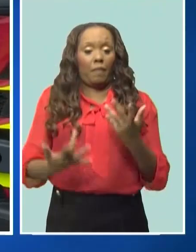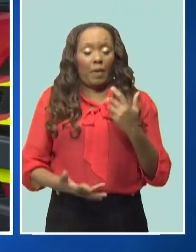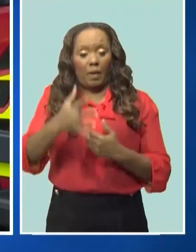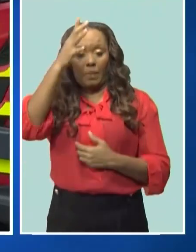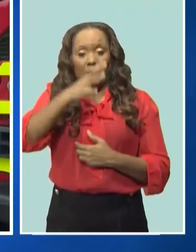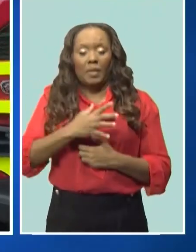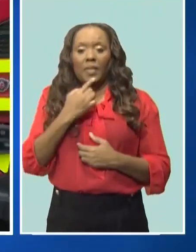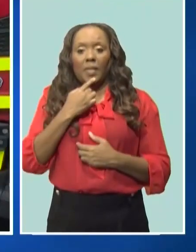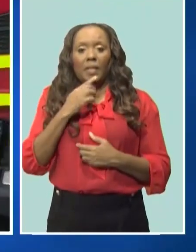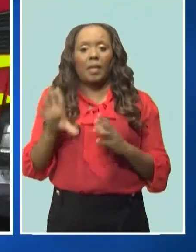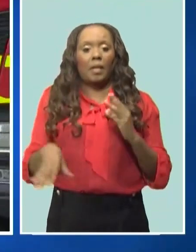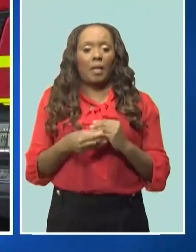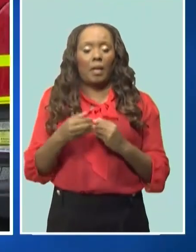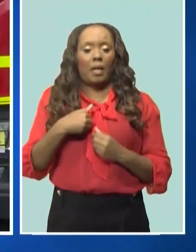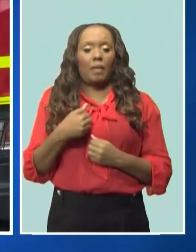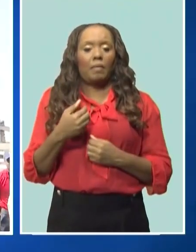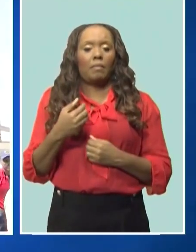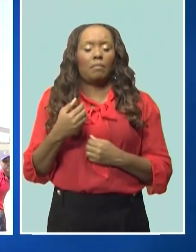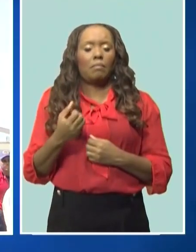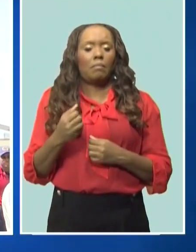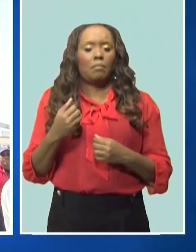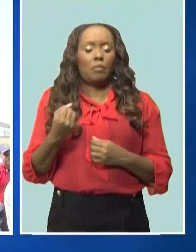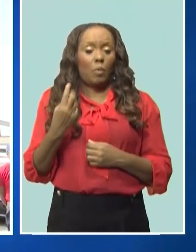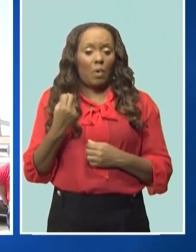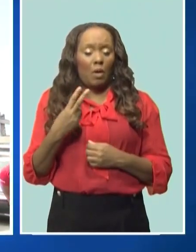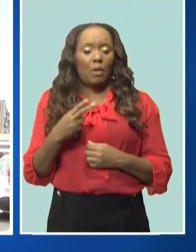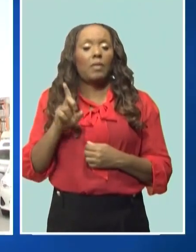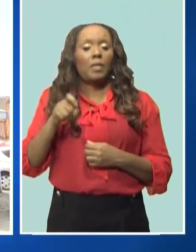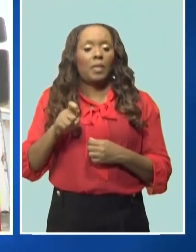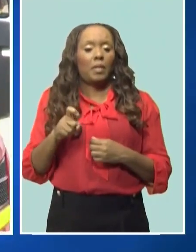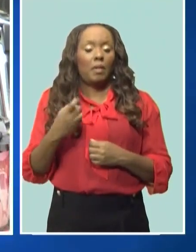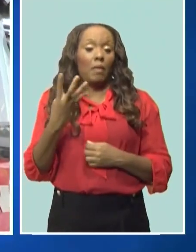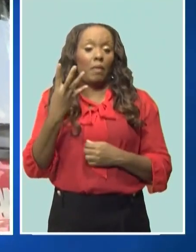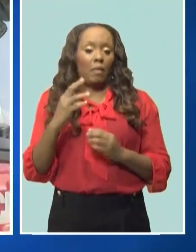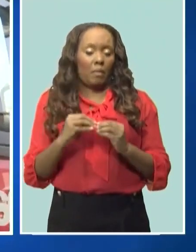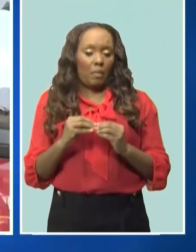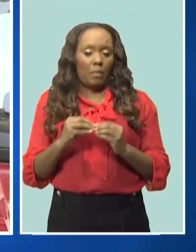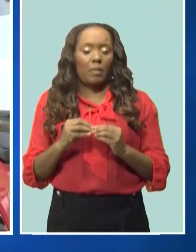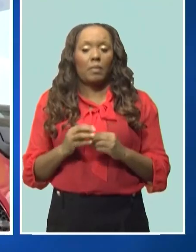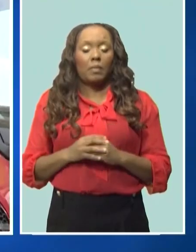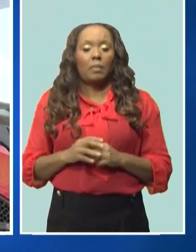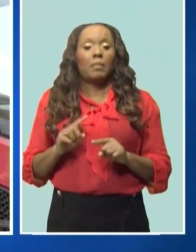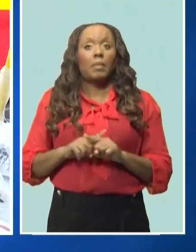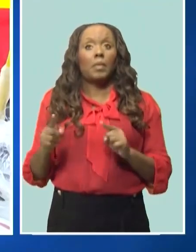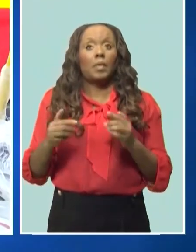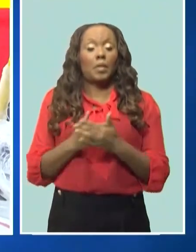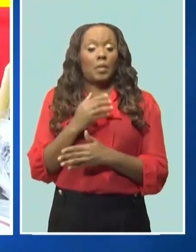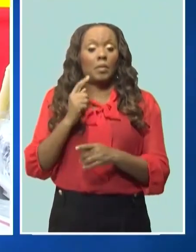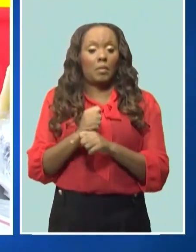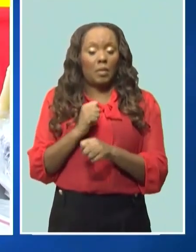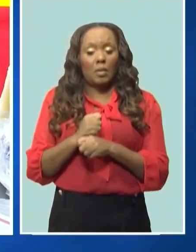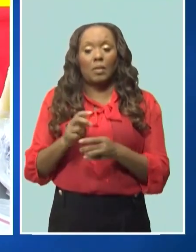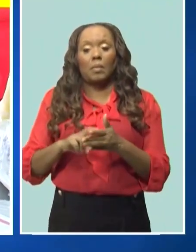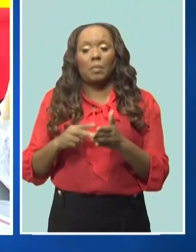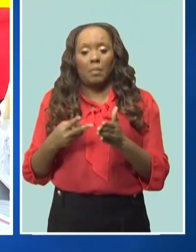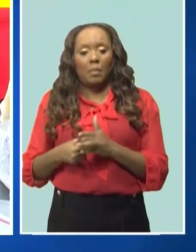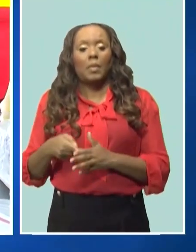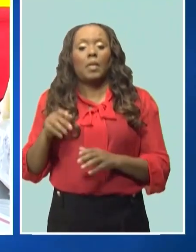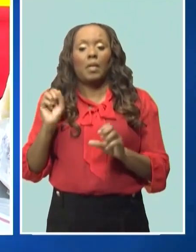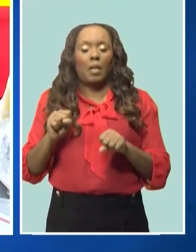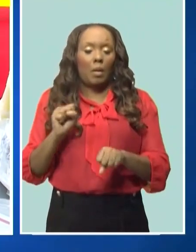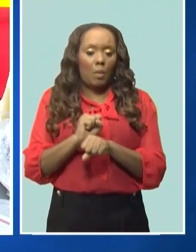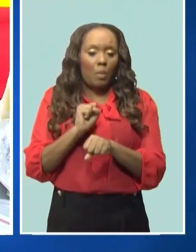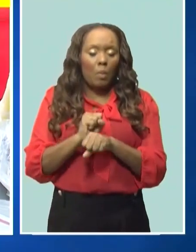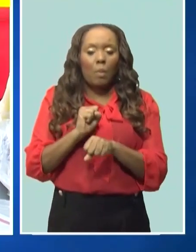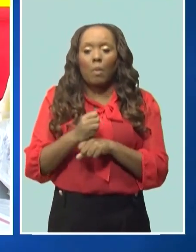tenders, an additional 4 more are needed. Nevertheless, Mr. Maynard stresses that the new trucks will allow the service to function in a